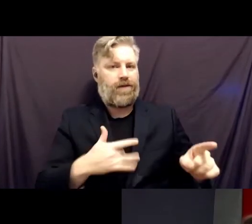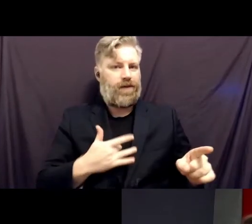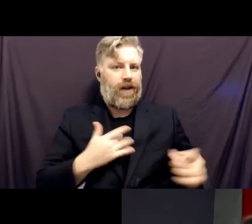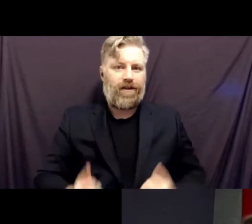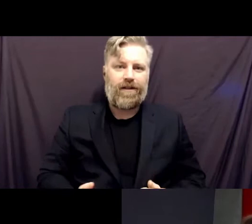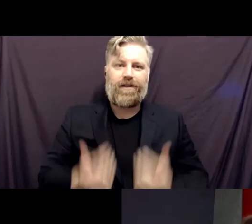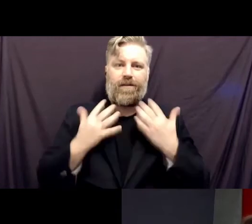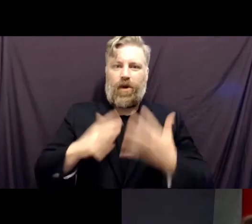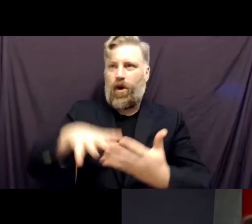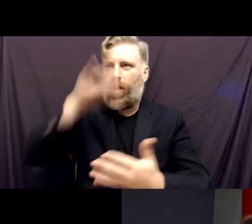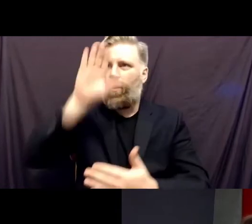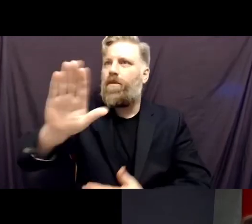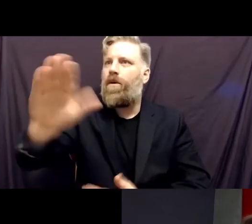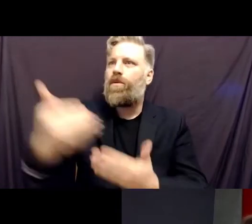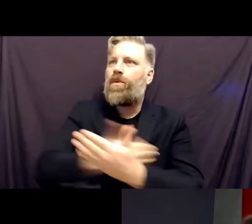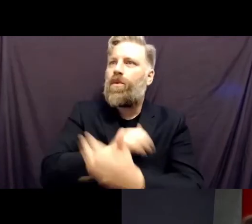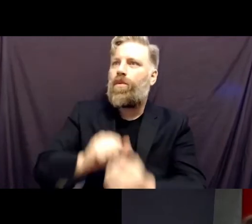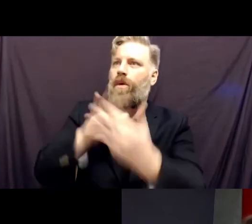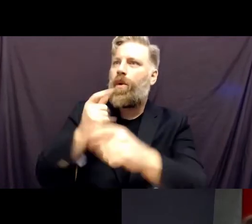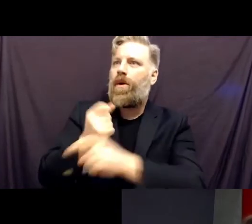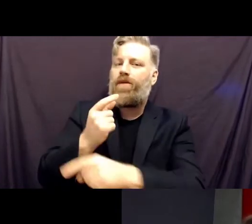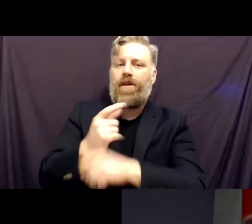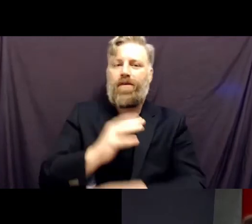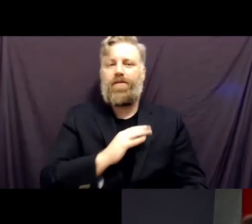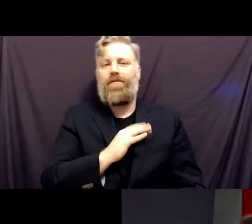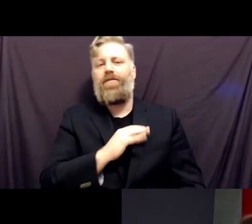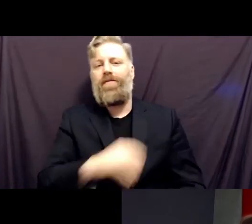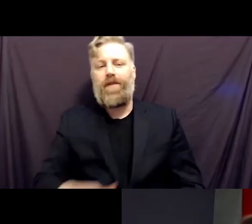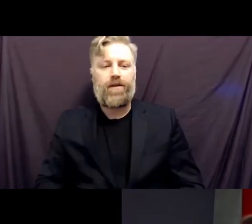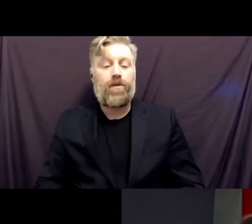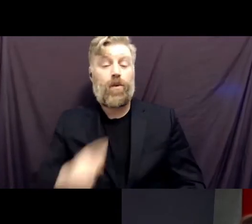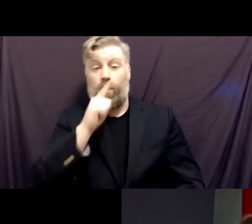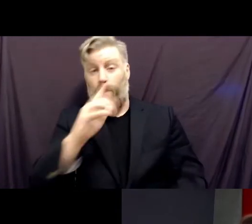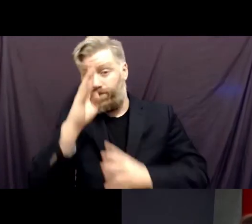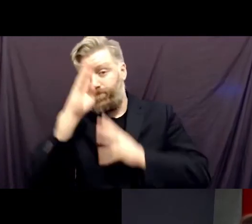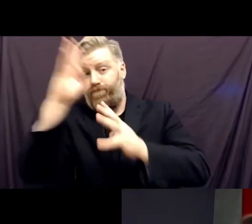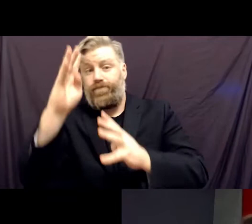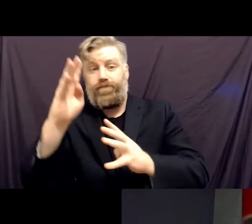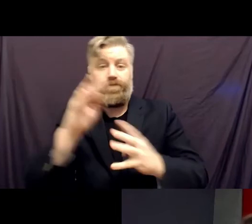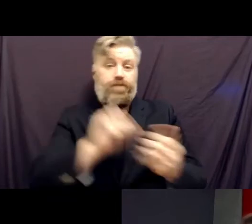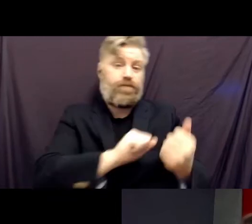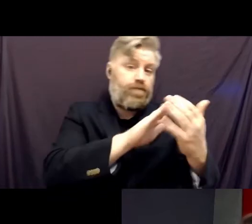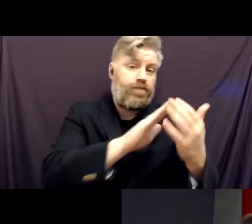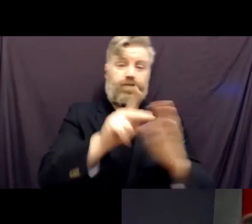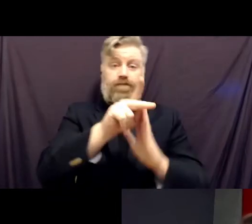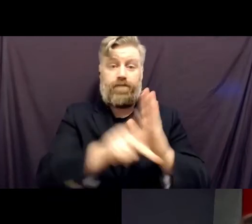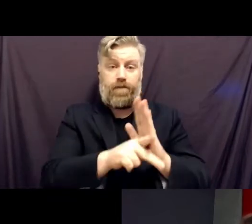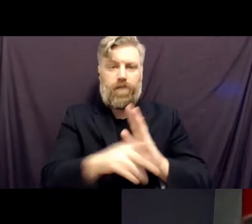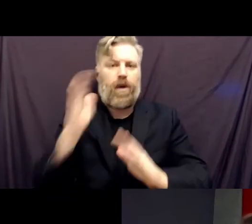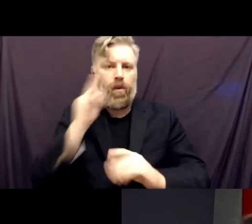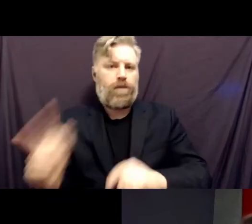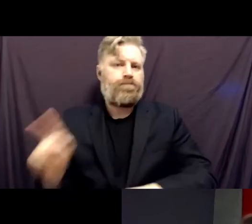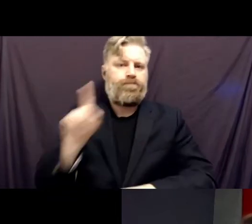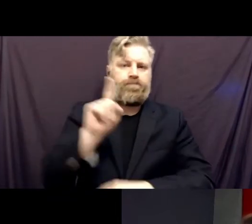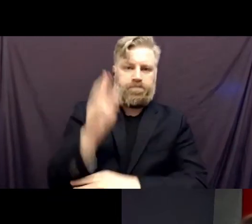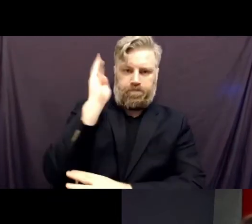year. Those behind the innovative practices and policies present their solutions